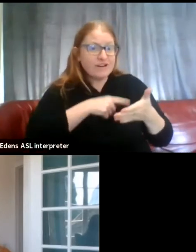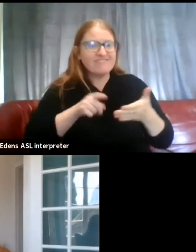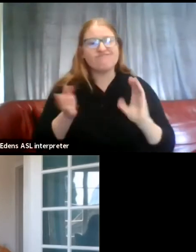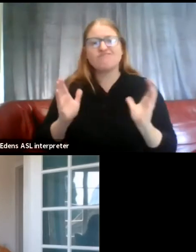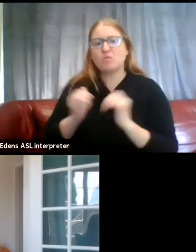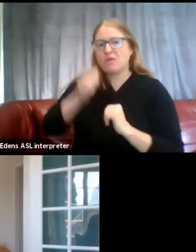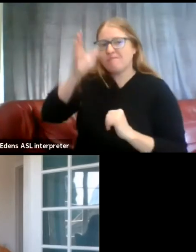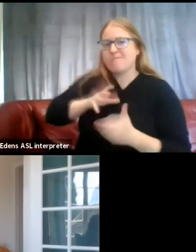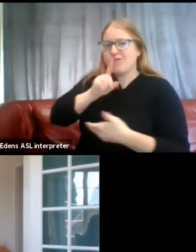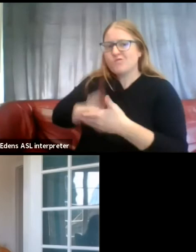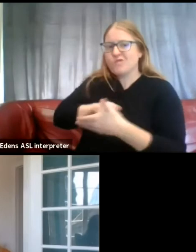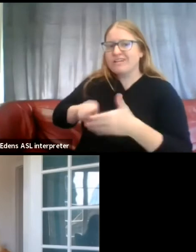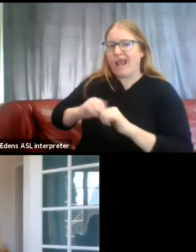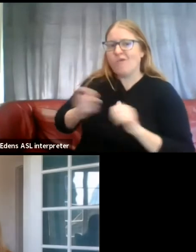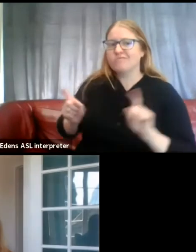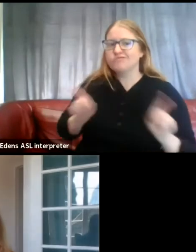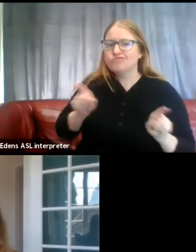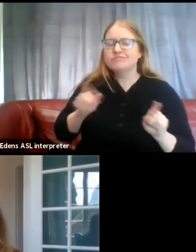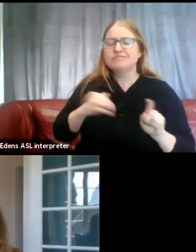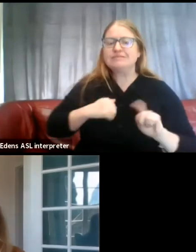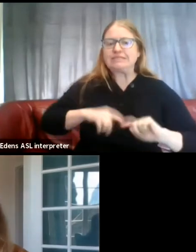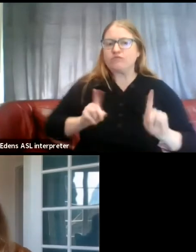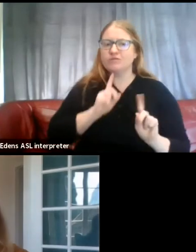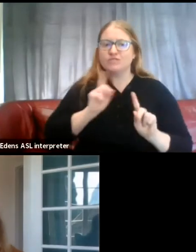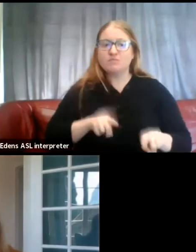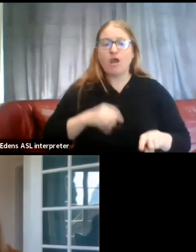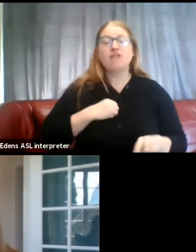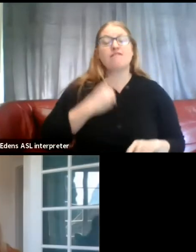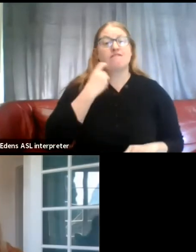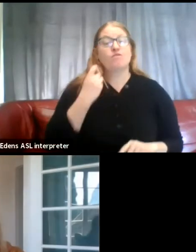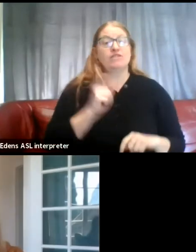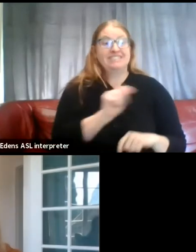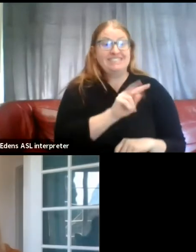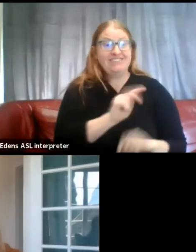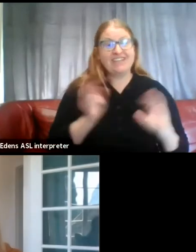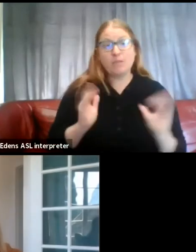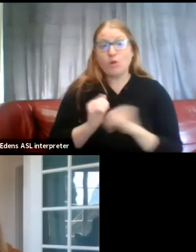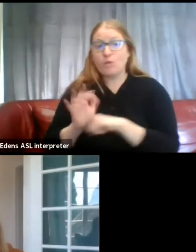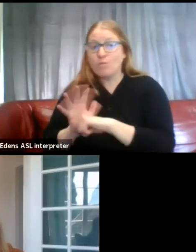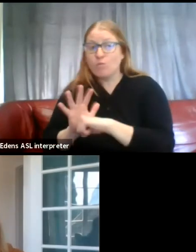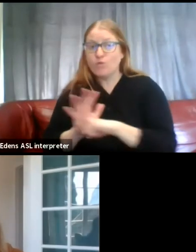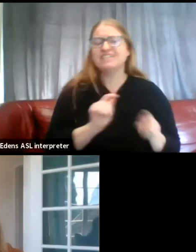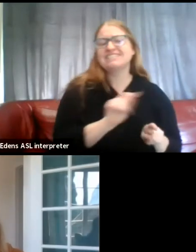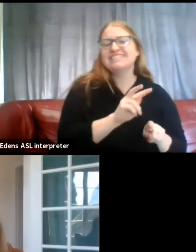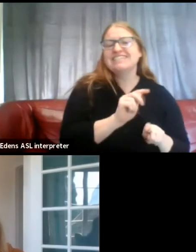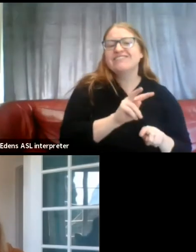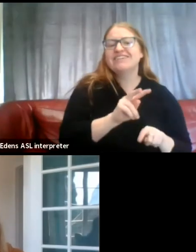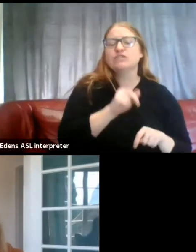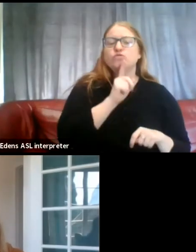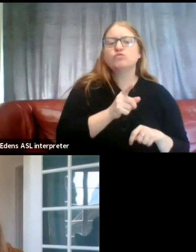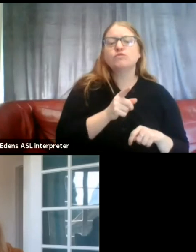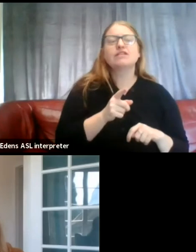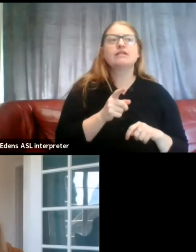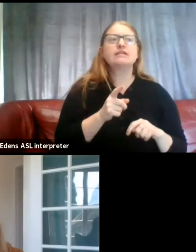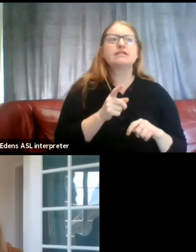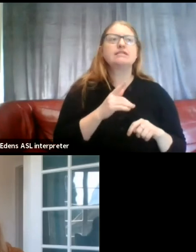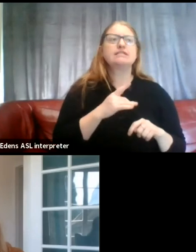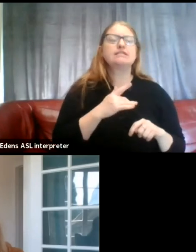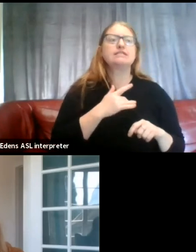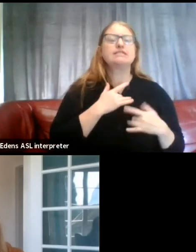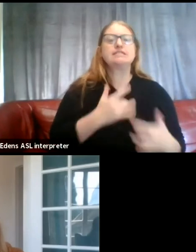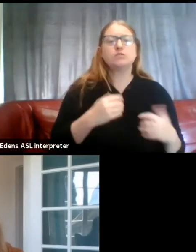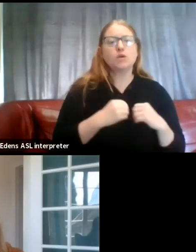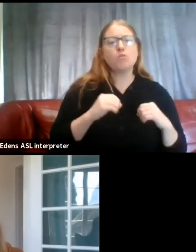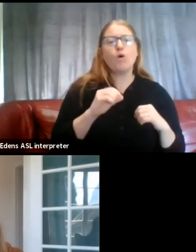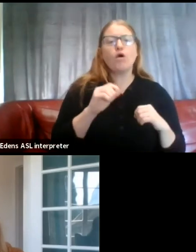thing about TV criticism, and I will say as opposed to movie criticism by and large, is that it's a really far more gender mixed. I mean, it